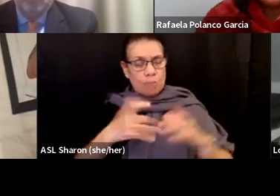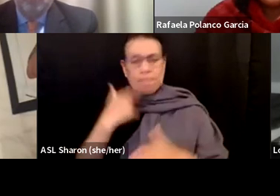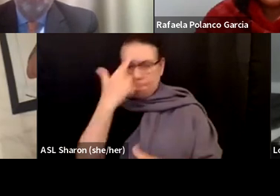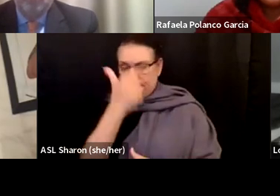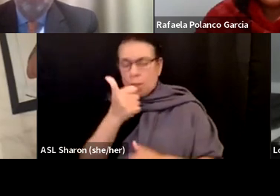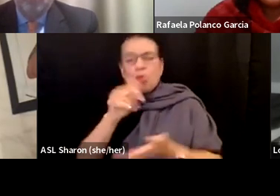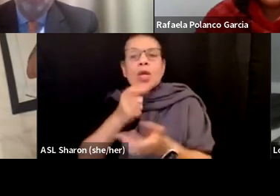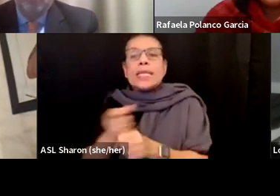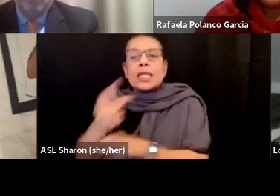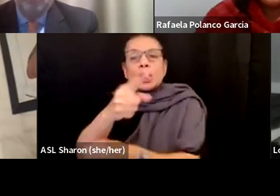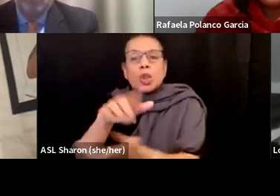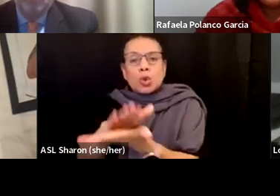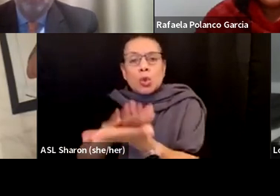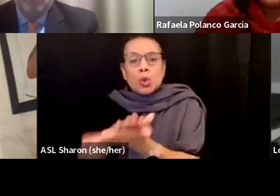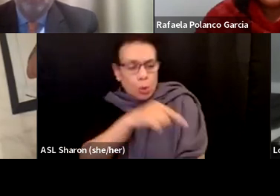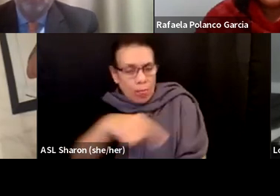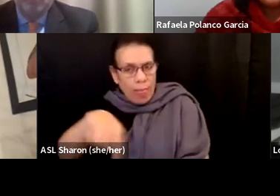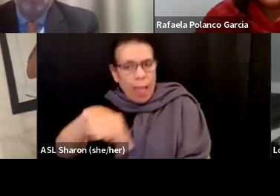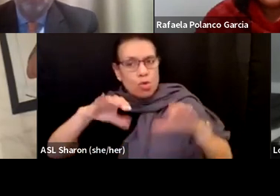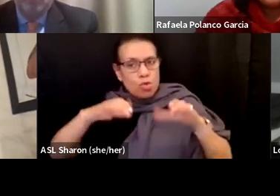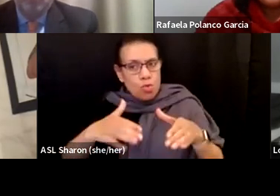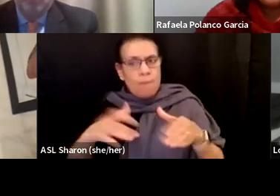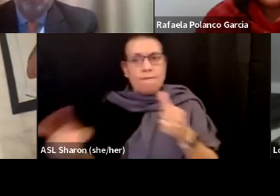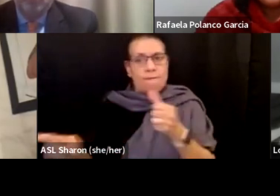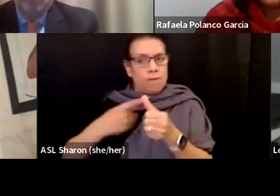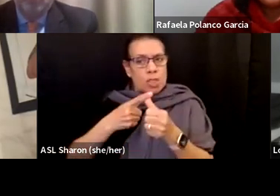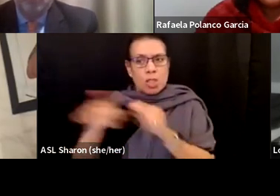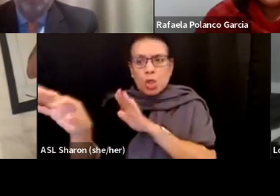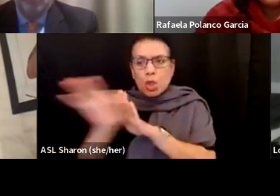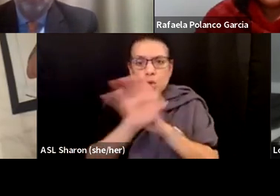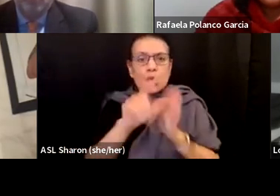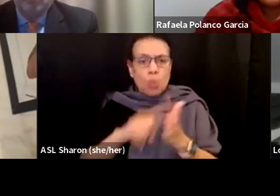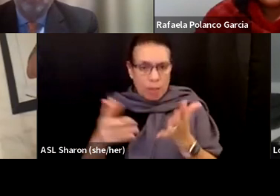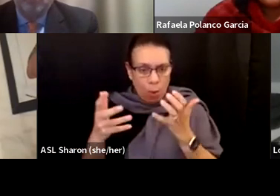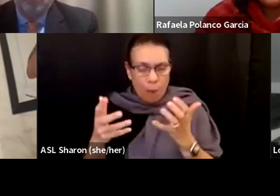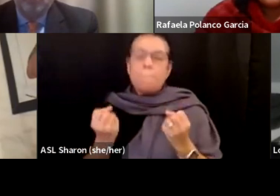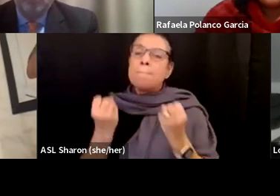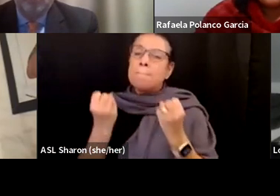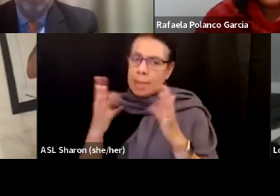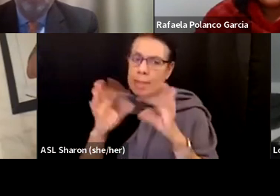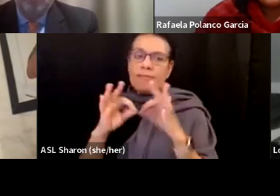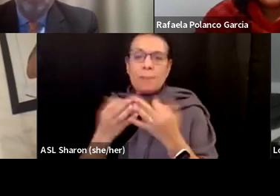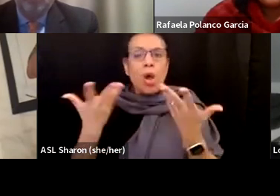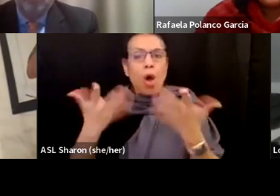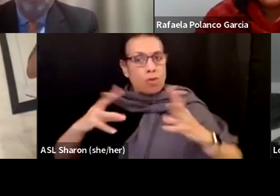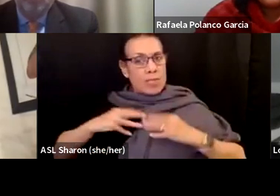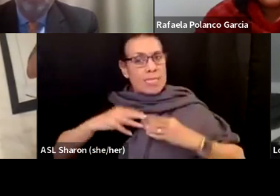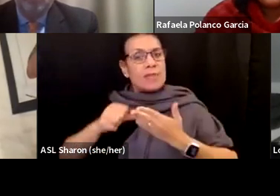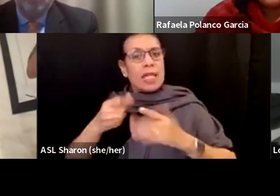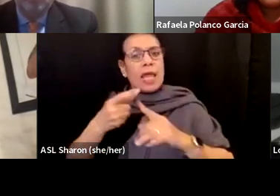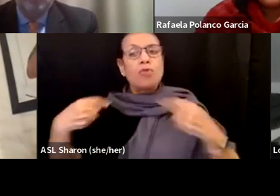year as we move to this new grade configuration and families did receive a letter from me